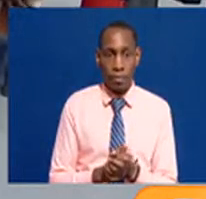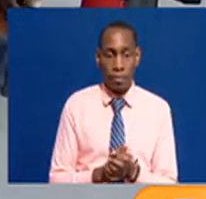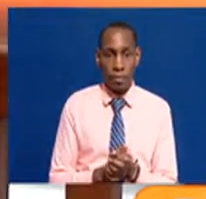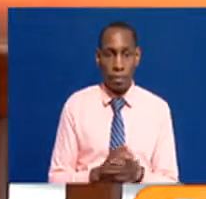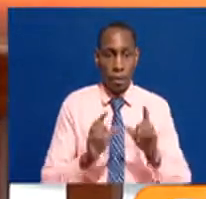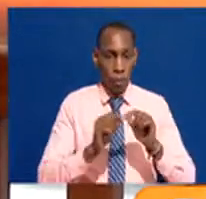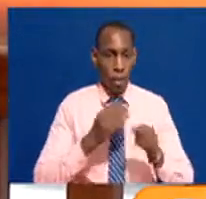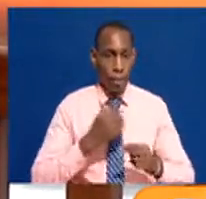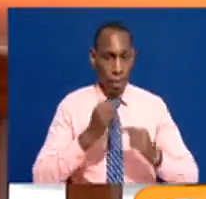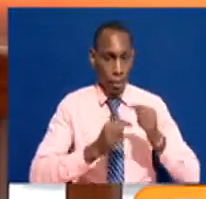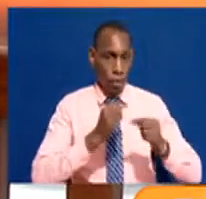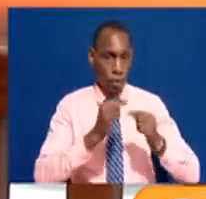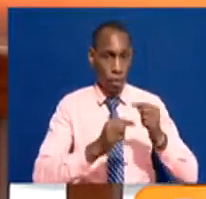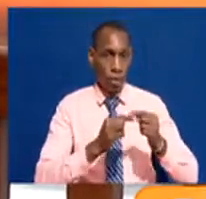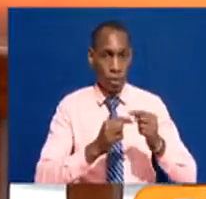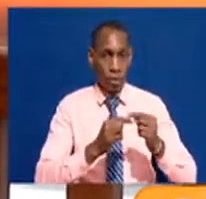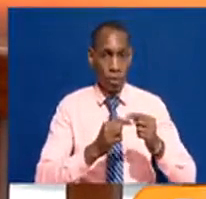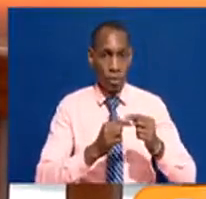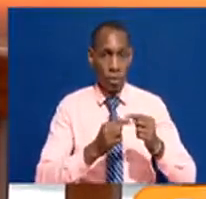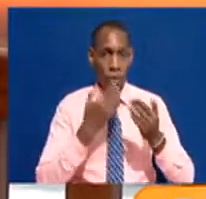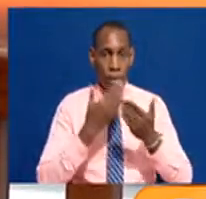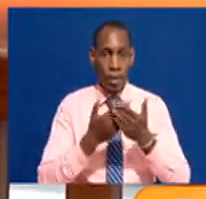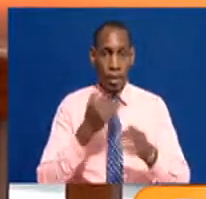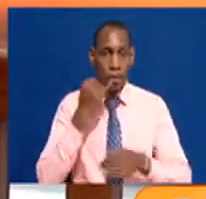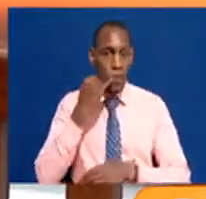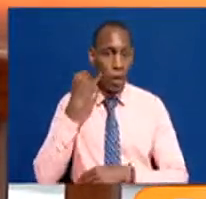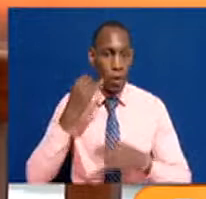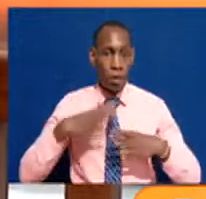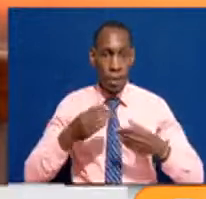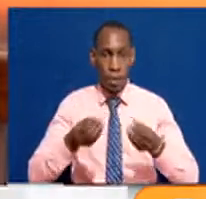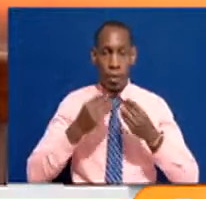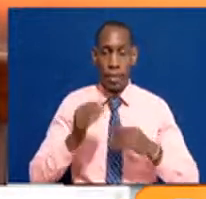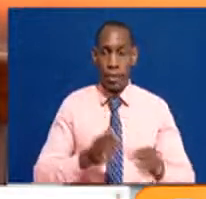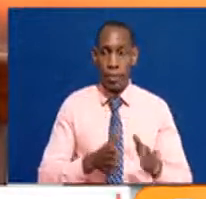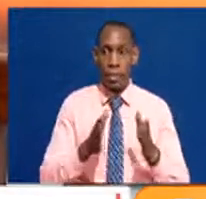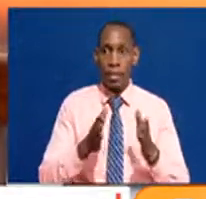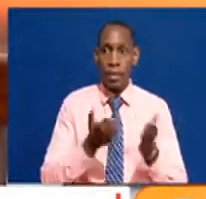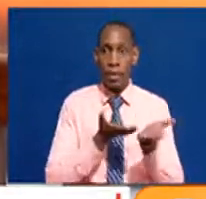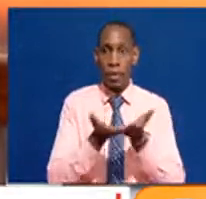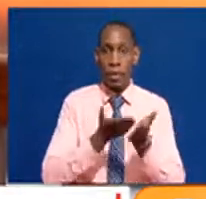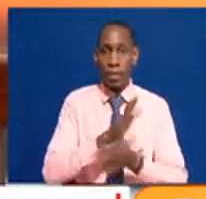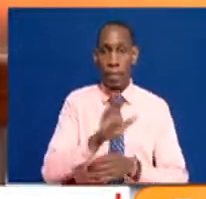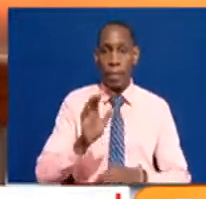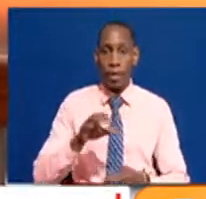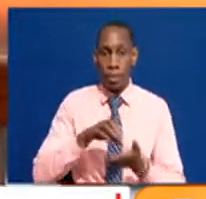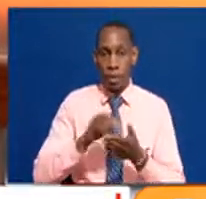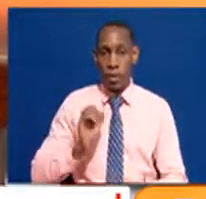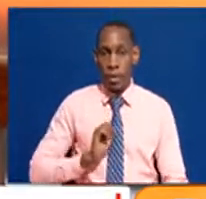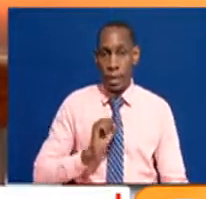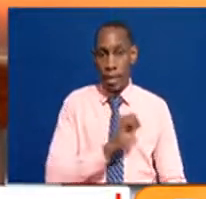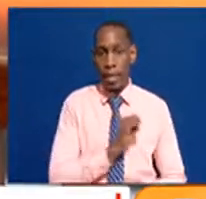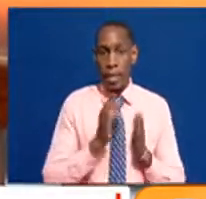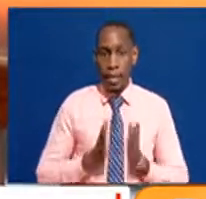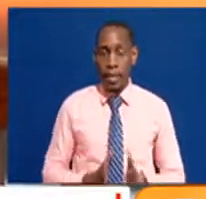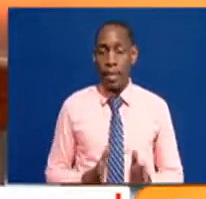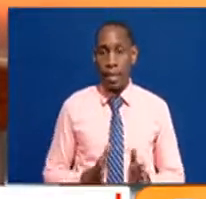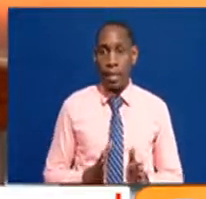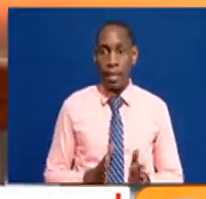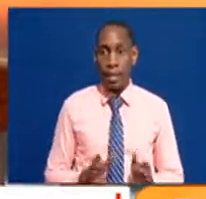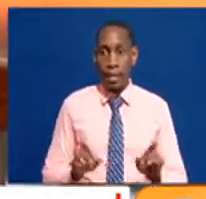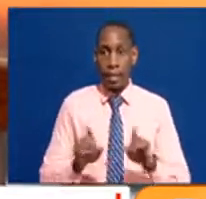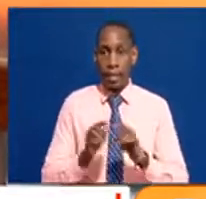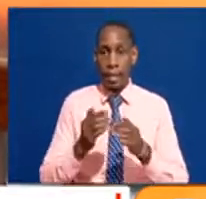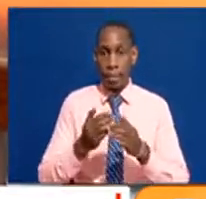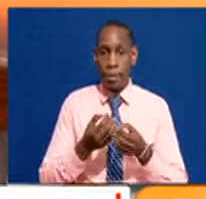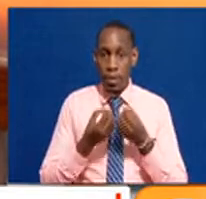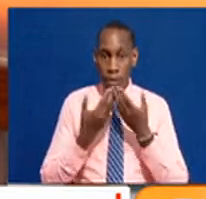still to continue thanking the Nakuru people for giving this opportunity to serve them as their senator. And as I told